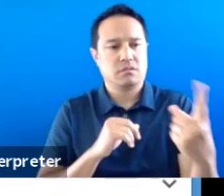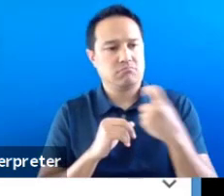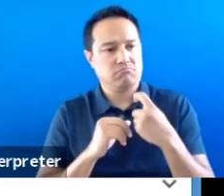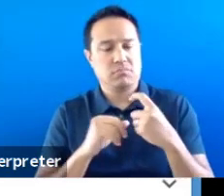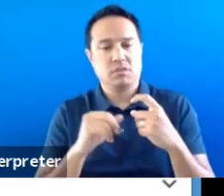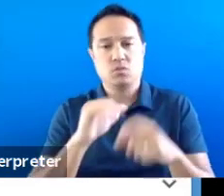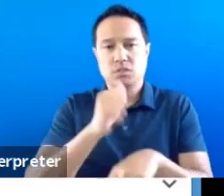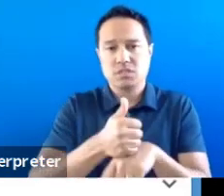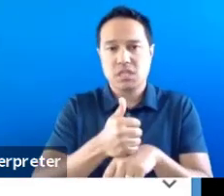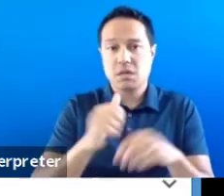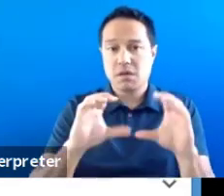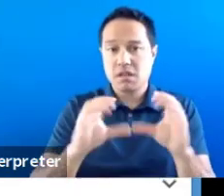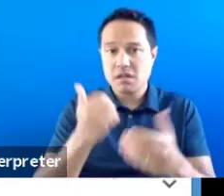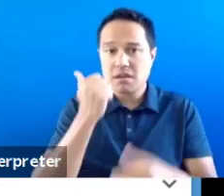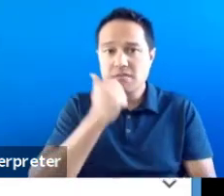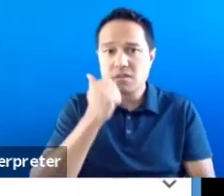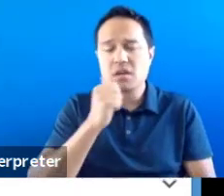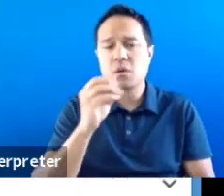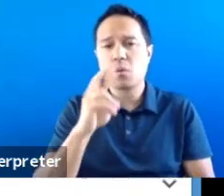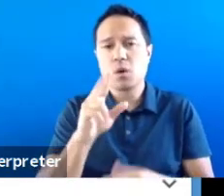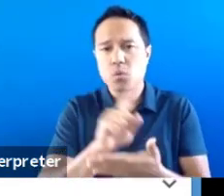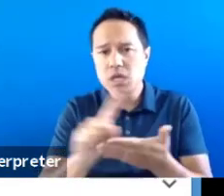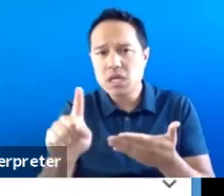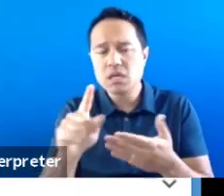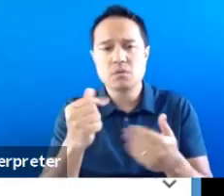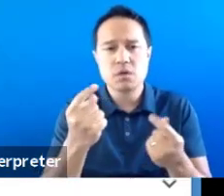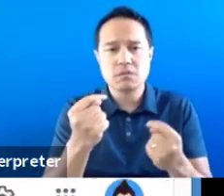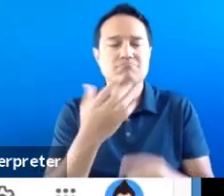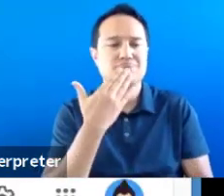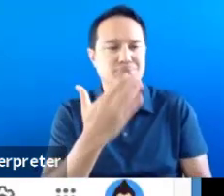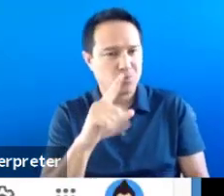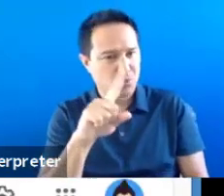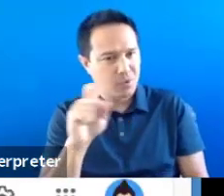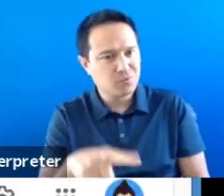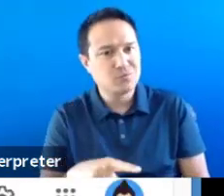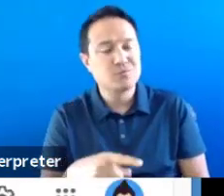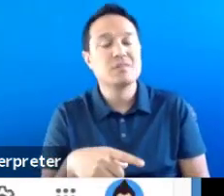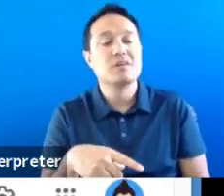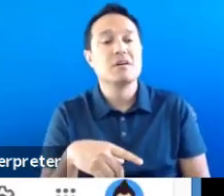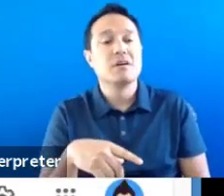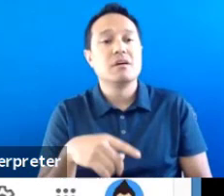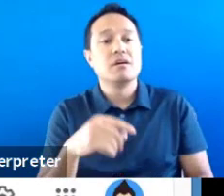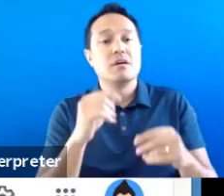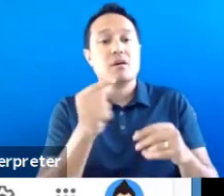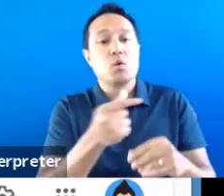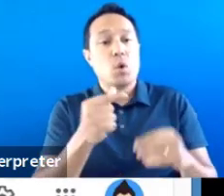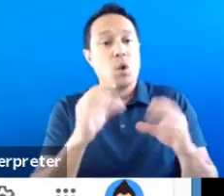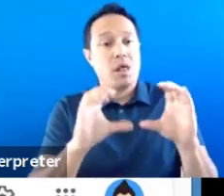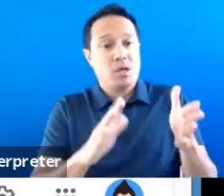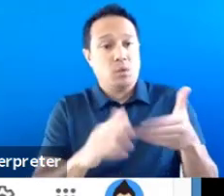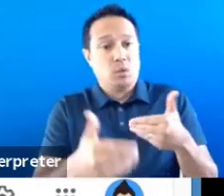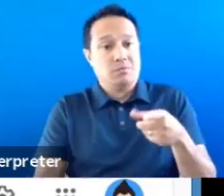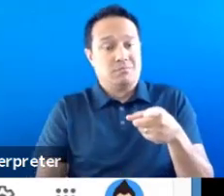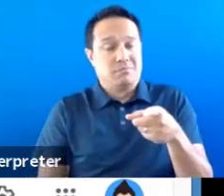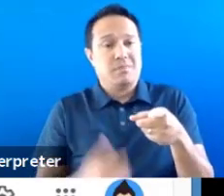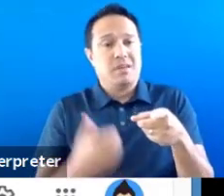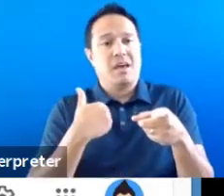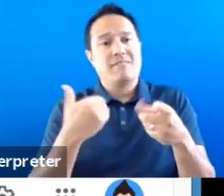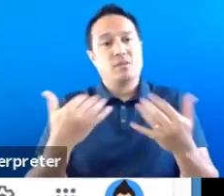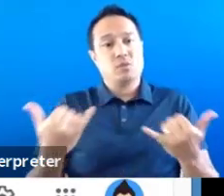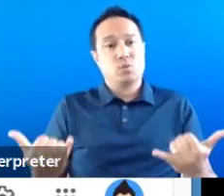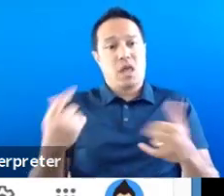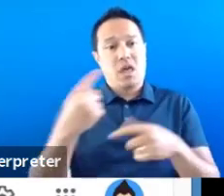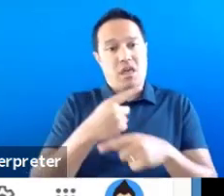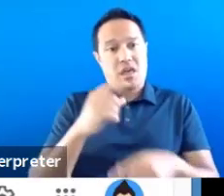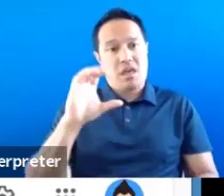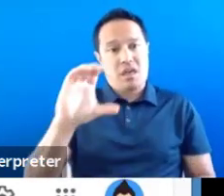it weekly? Great question. So if you'll notice in my Google Classroom that I've got the today section and I've got resources